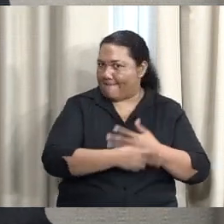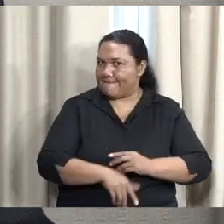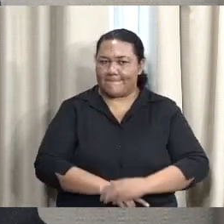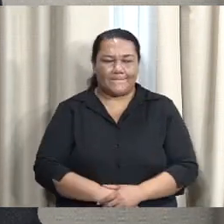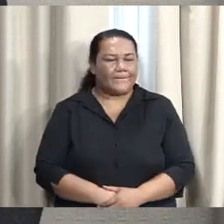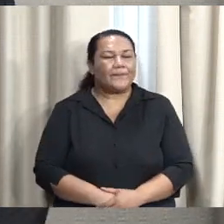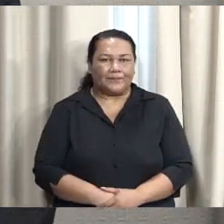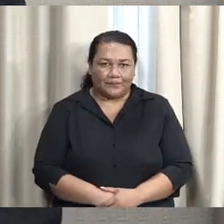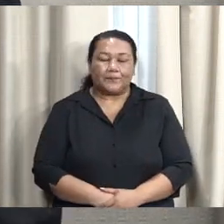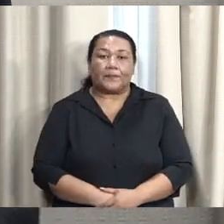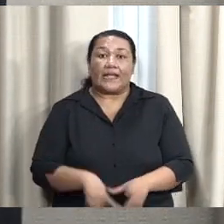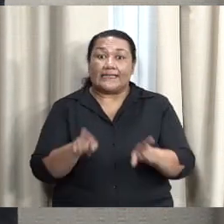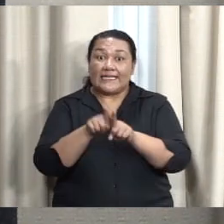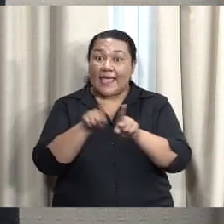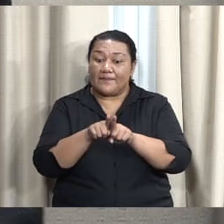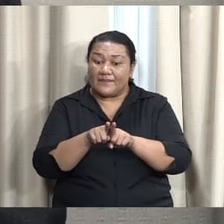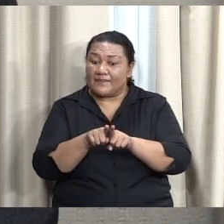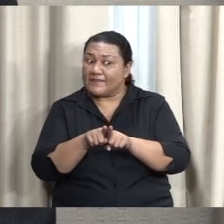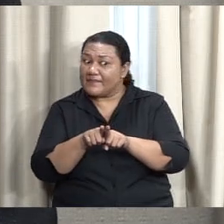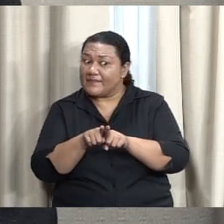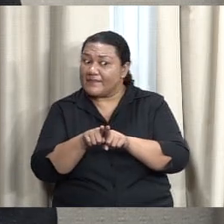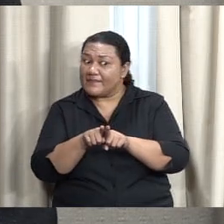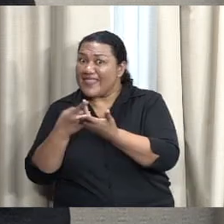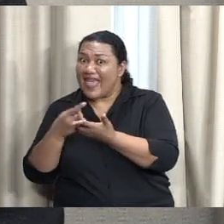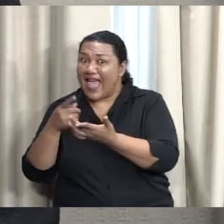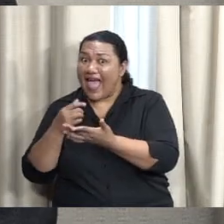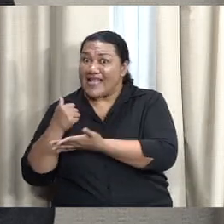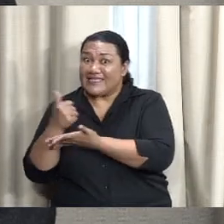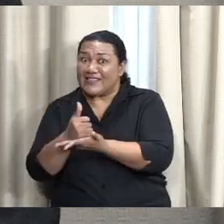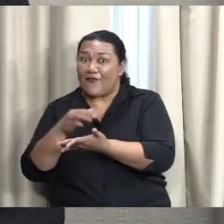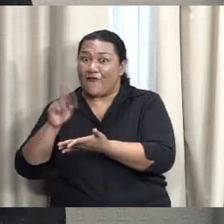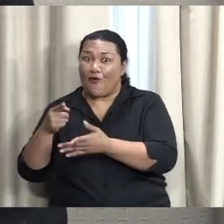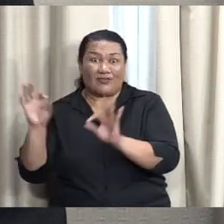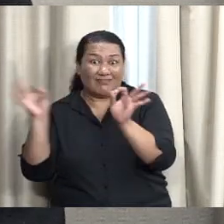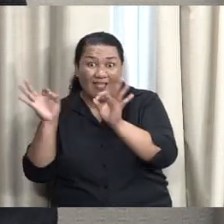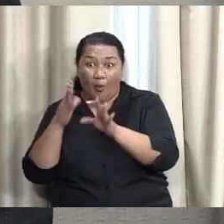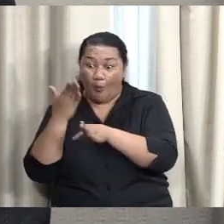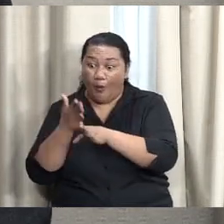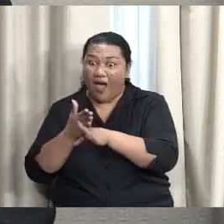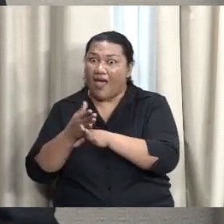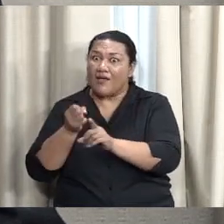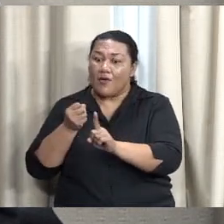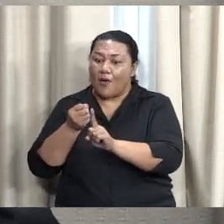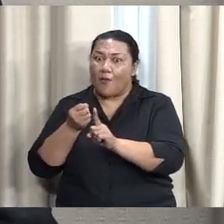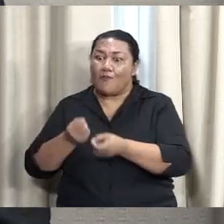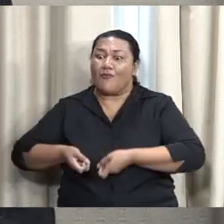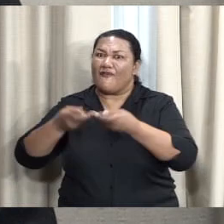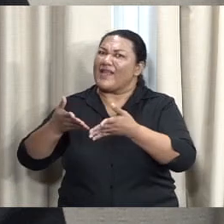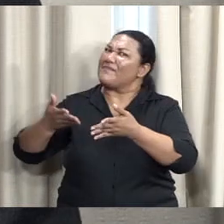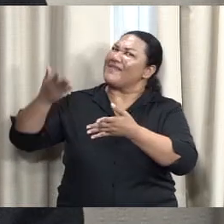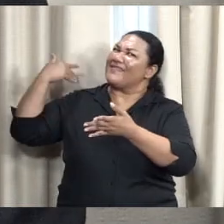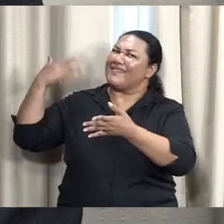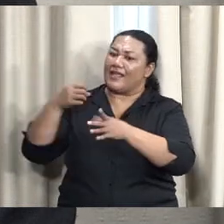Like the unemployment assistance and the inflation mitigation payments provided by the previous government,